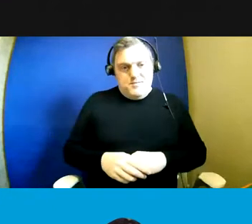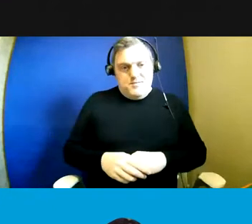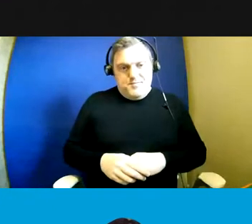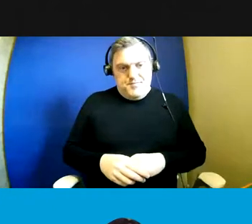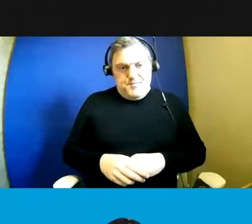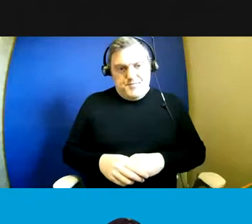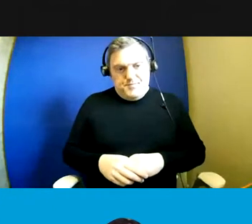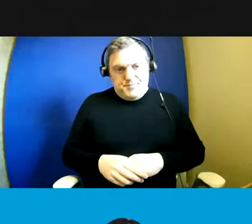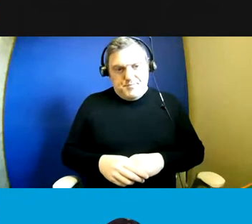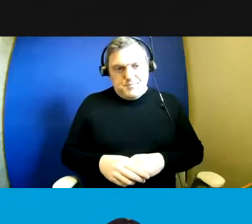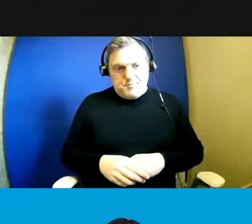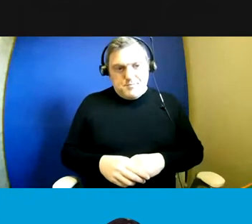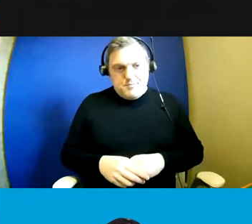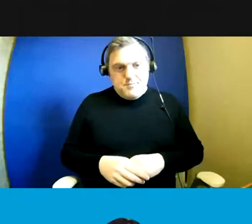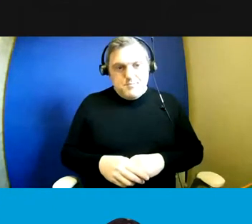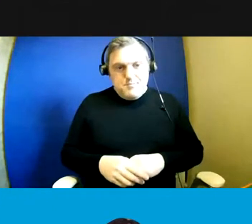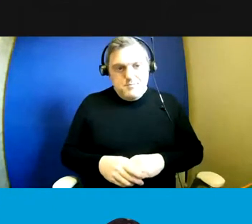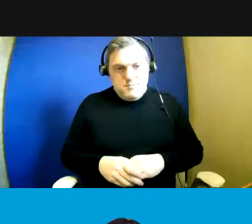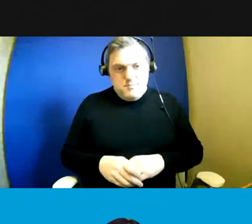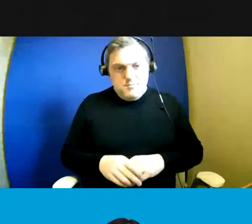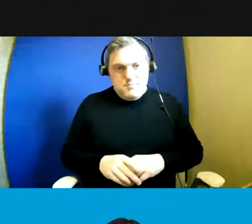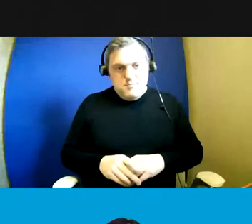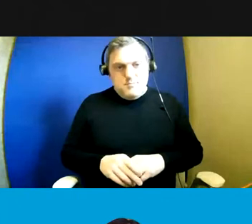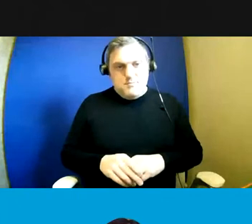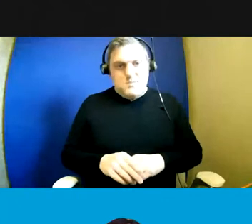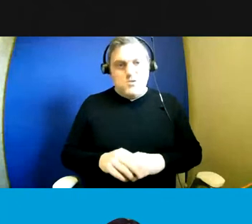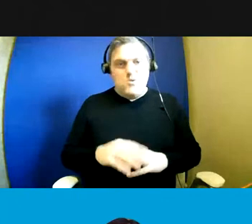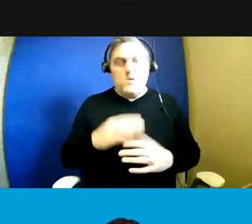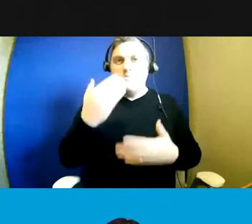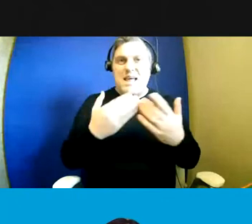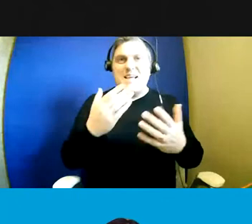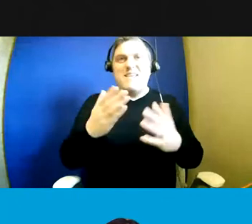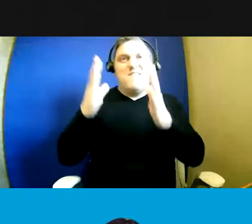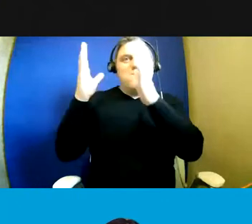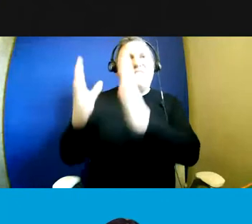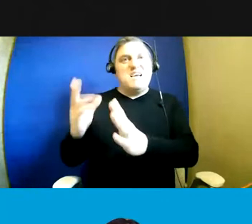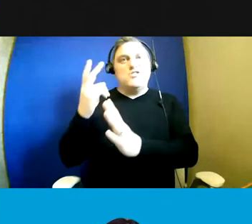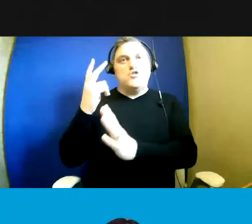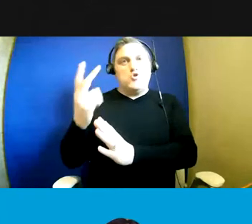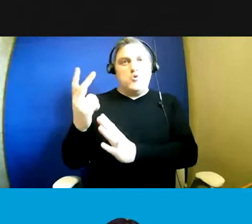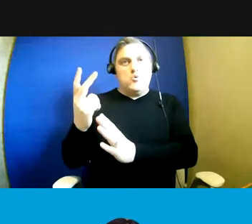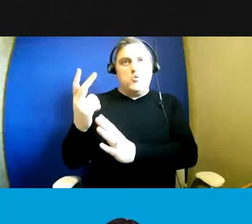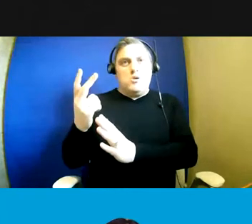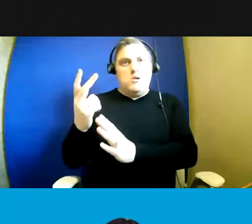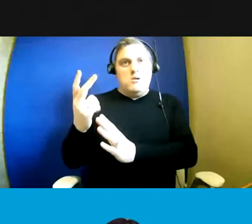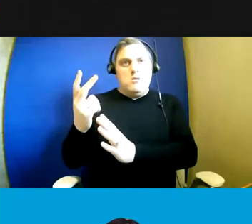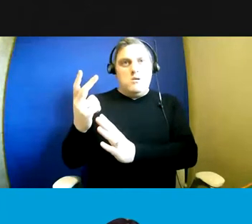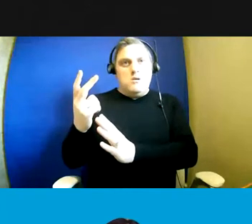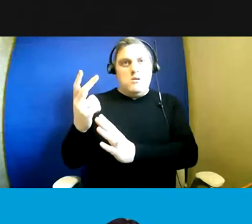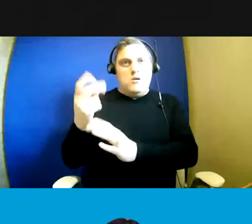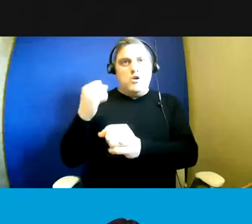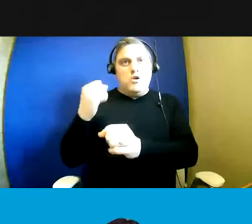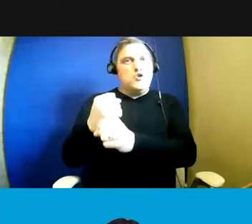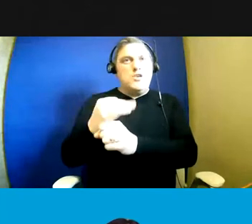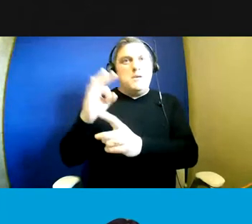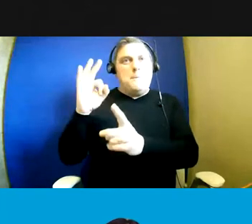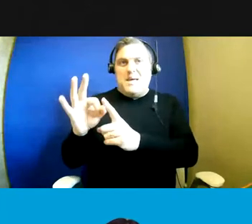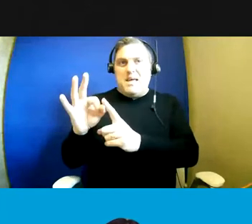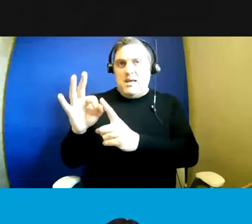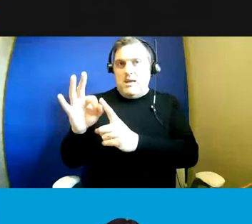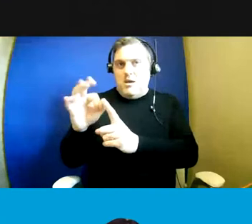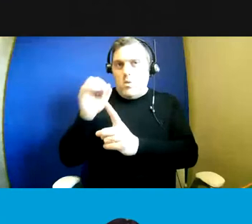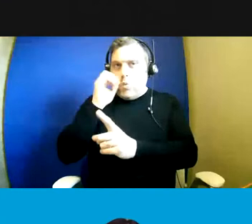I guess if I start just with a bit of an explanation that the phase two isn't going to be something which GP practices are going to